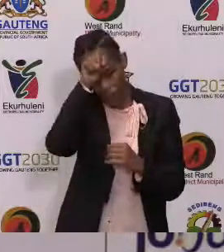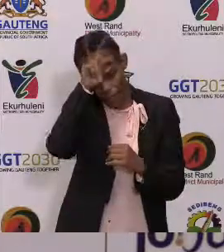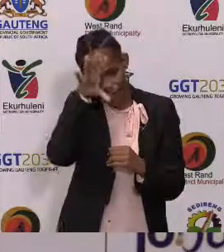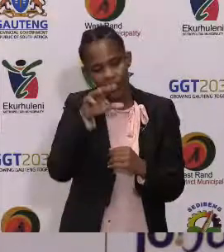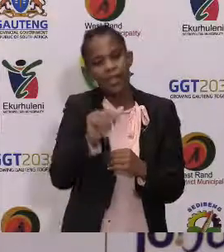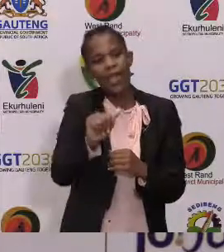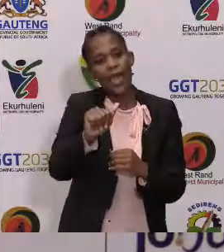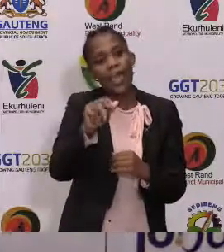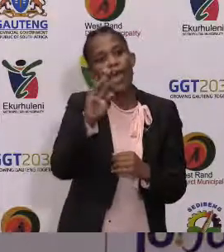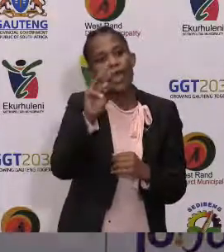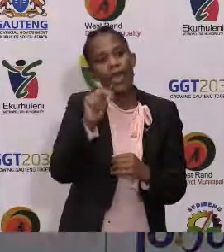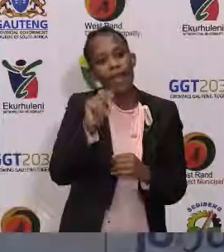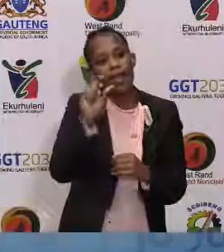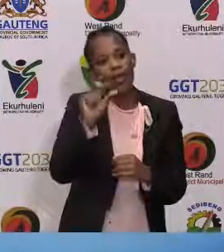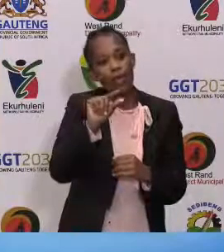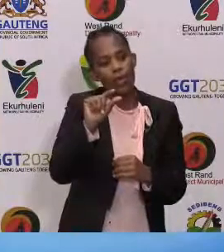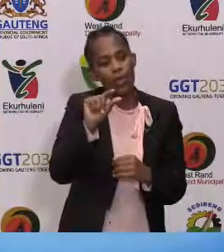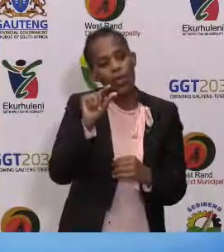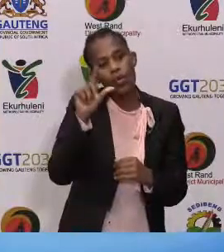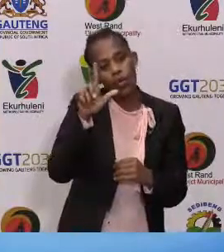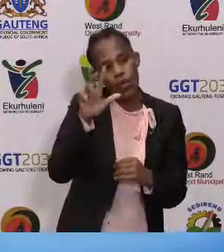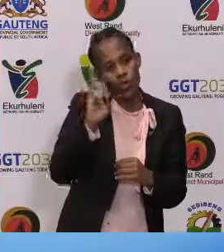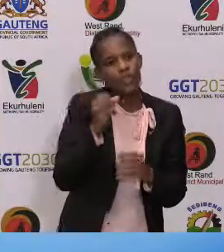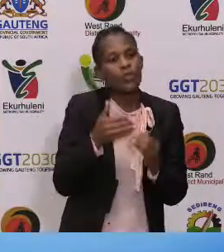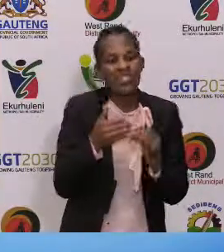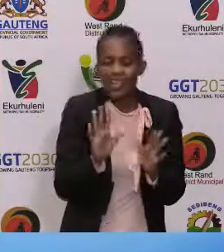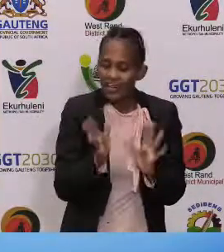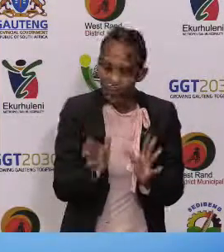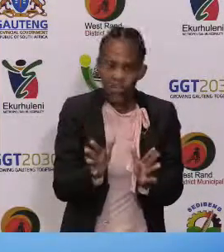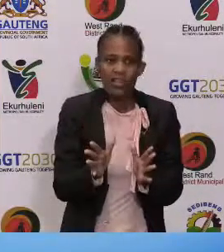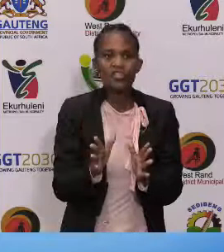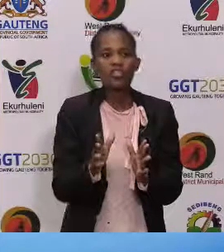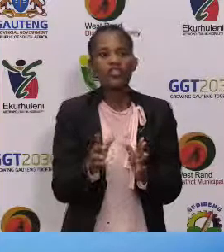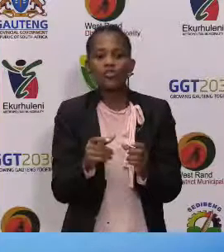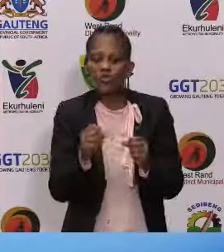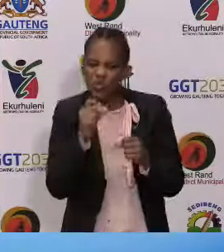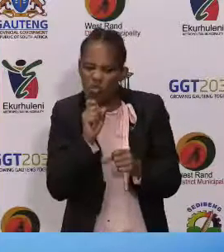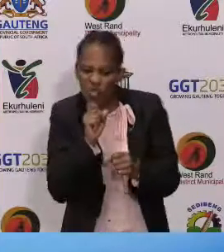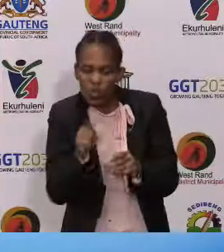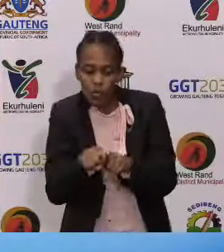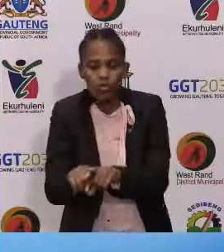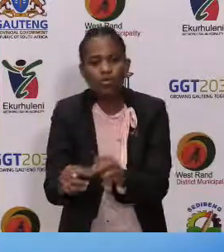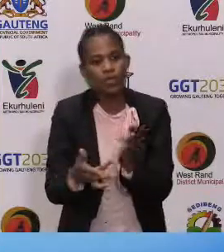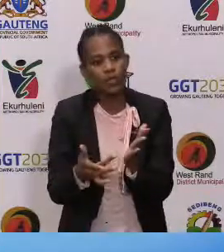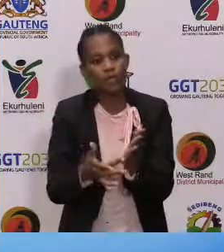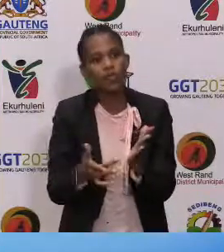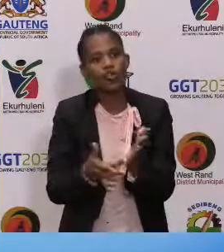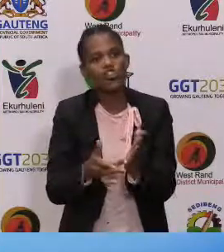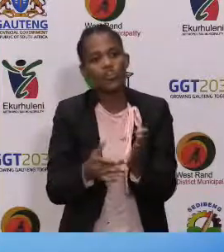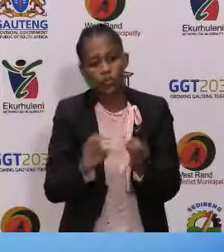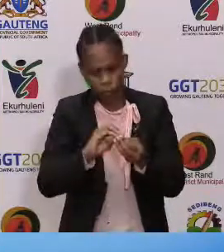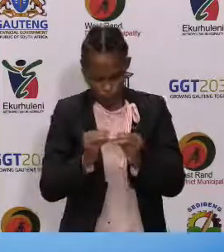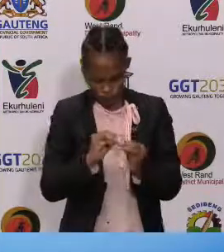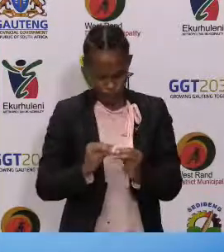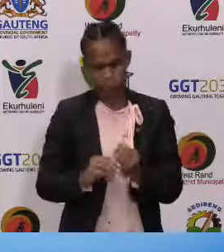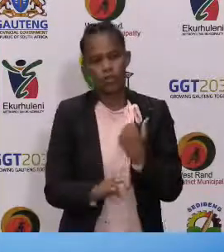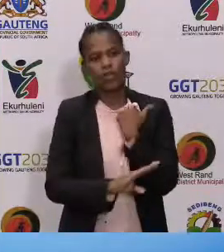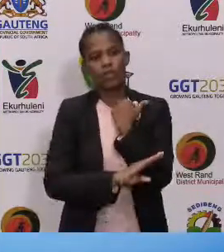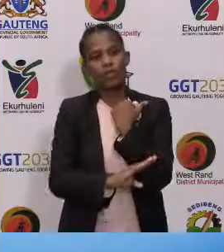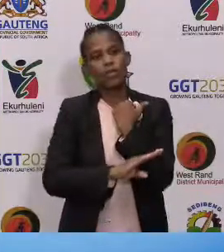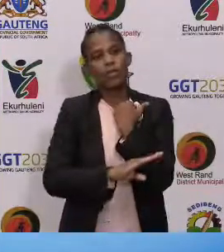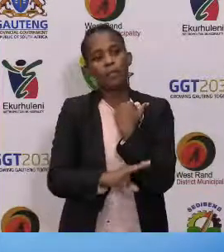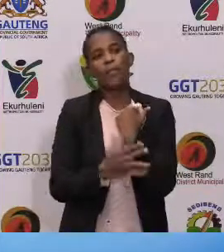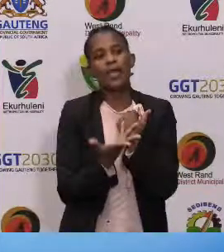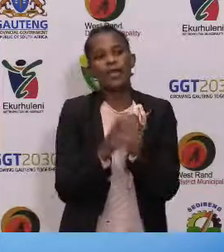say that we're already started to install health technology so that by next week Friday, it's ready for